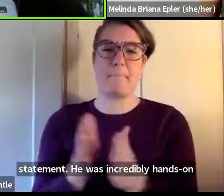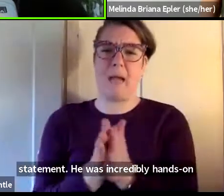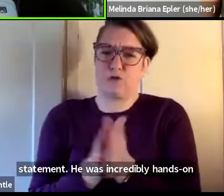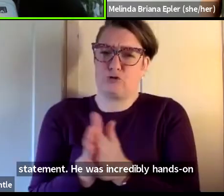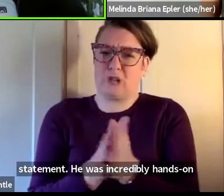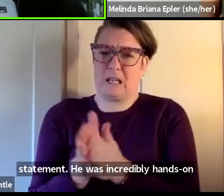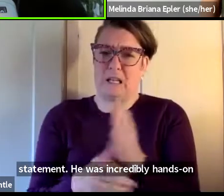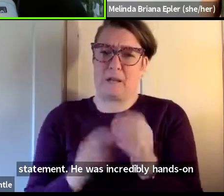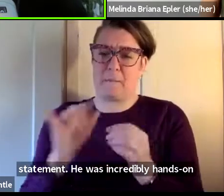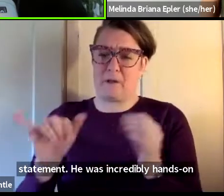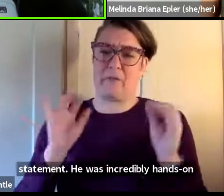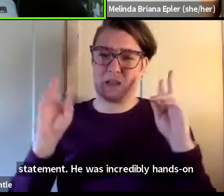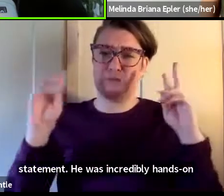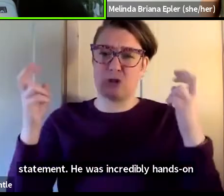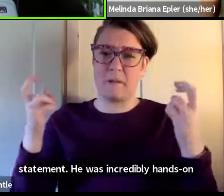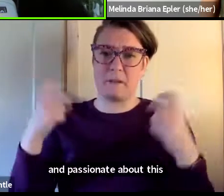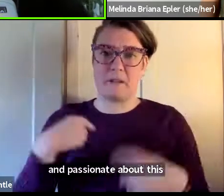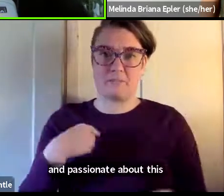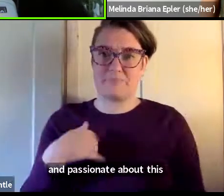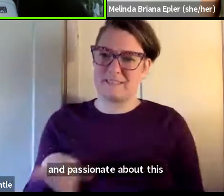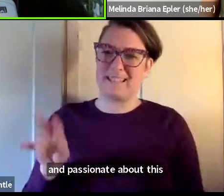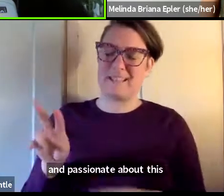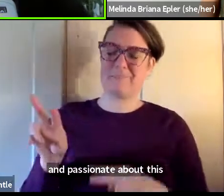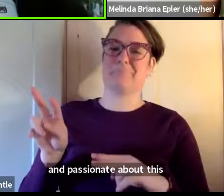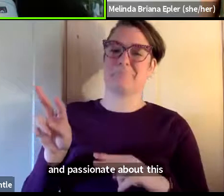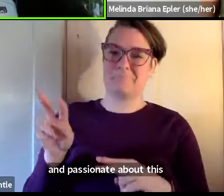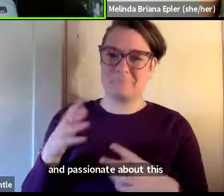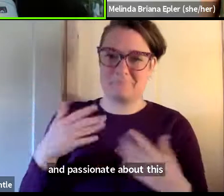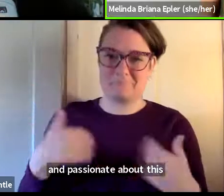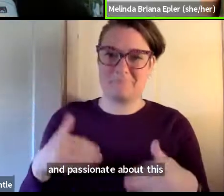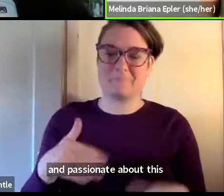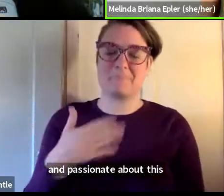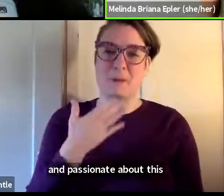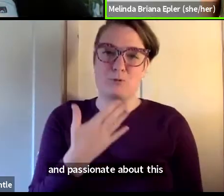I continue to appreciate to this day.